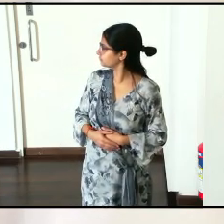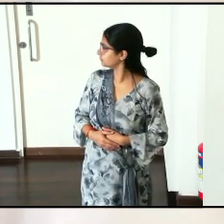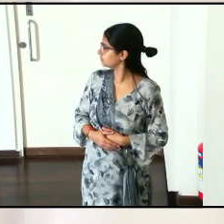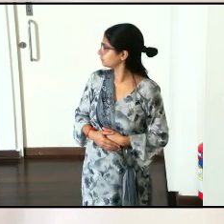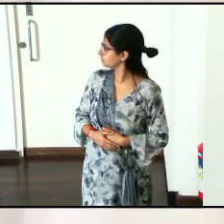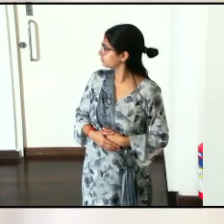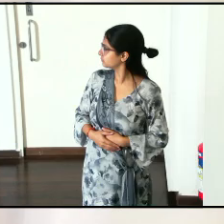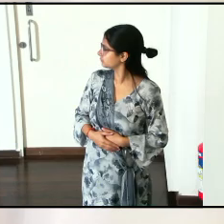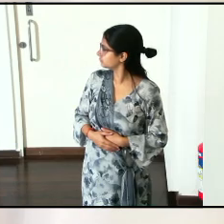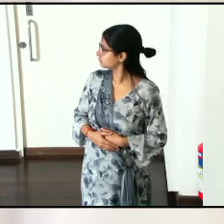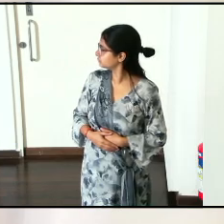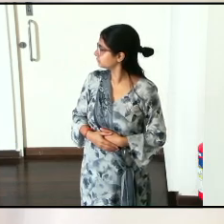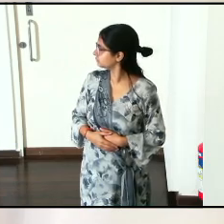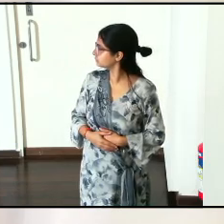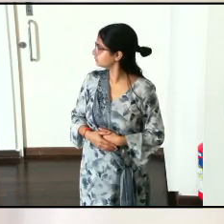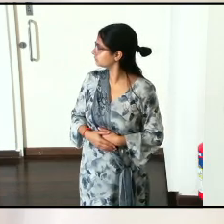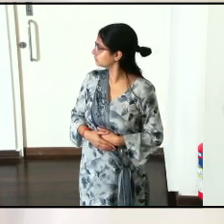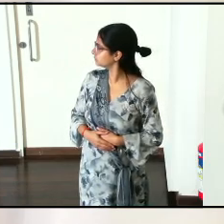This is,